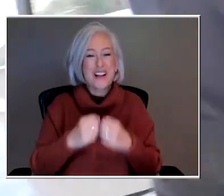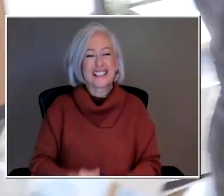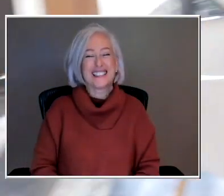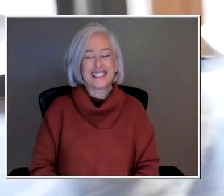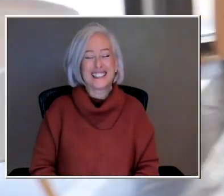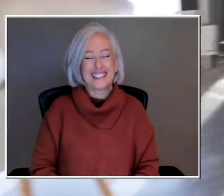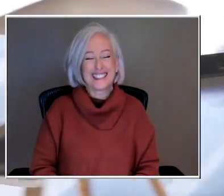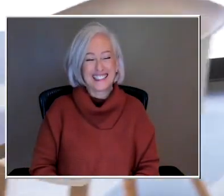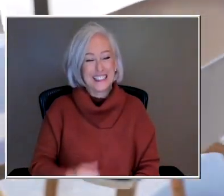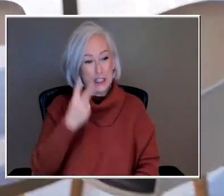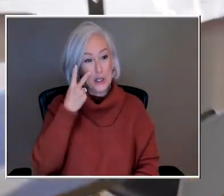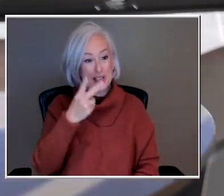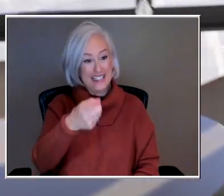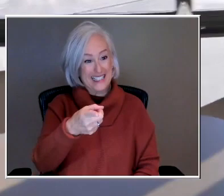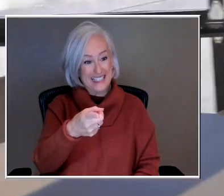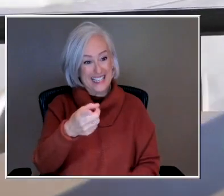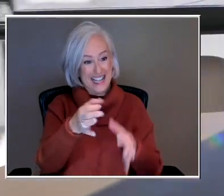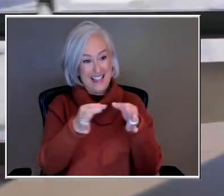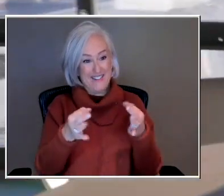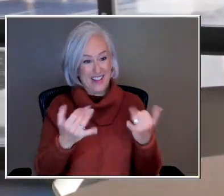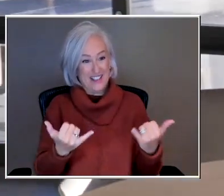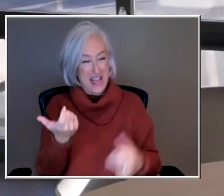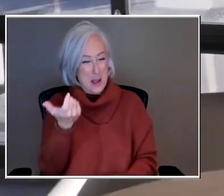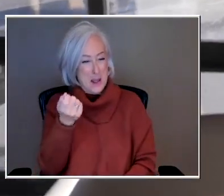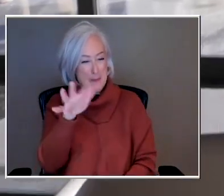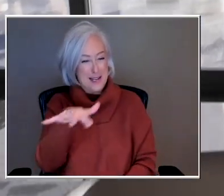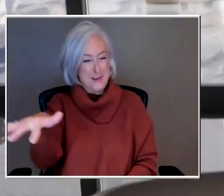you can see the fields now a little bit here.